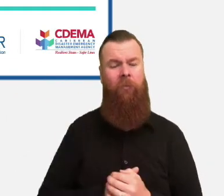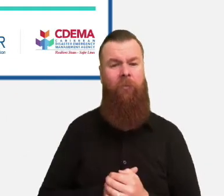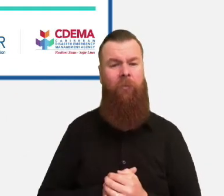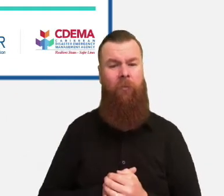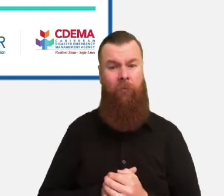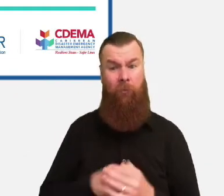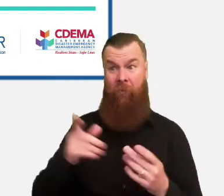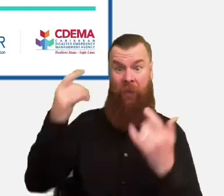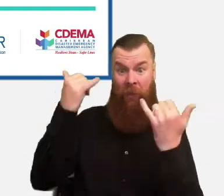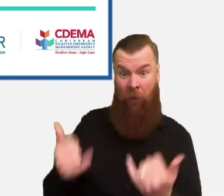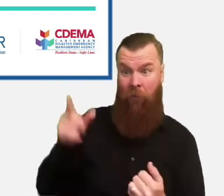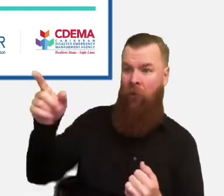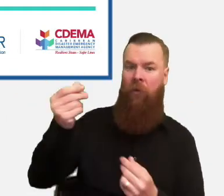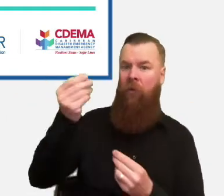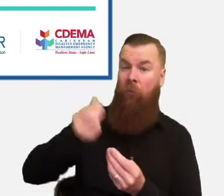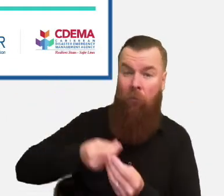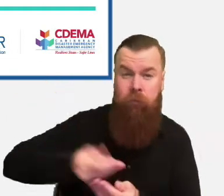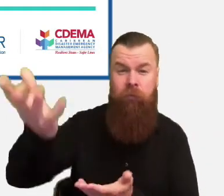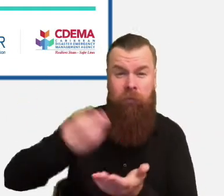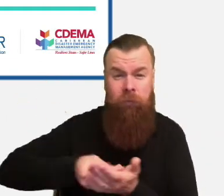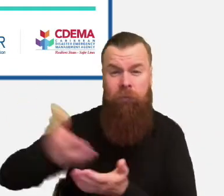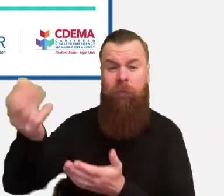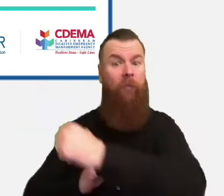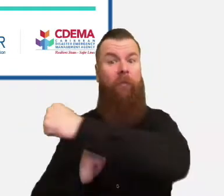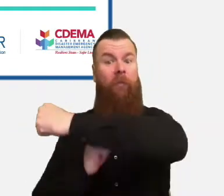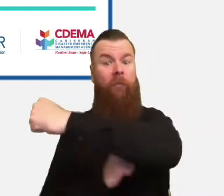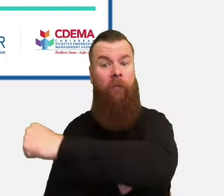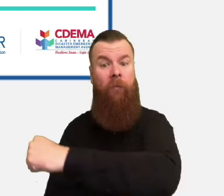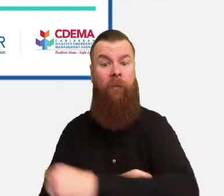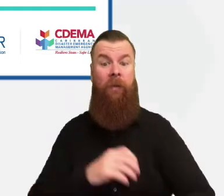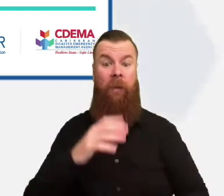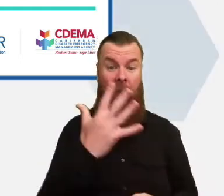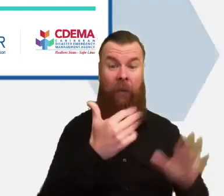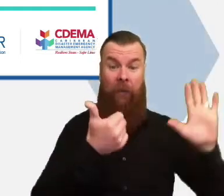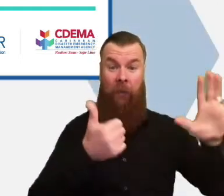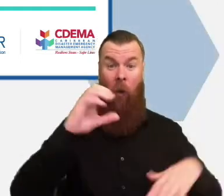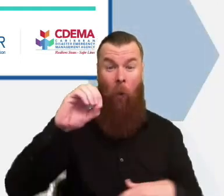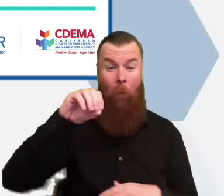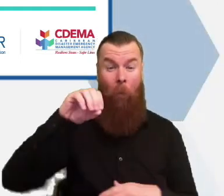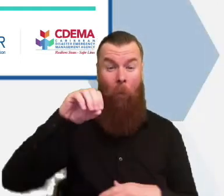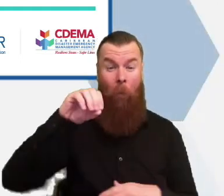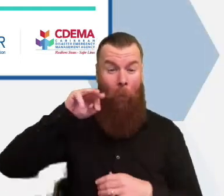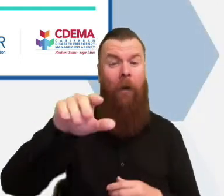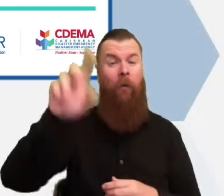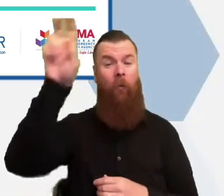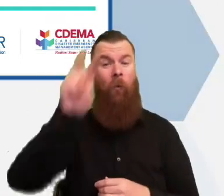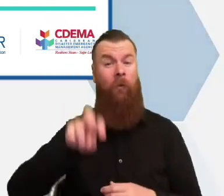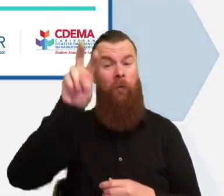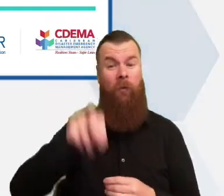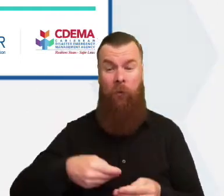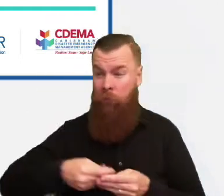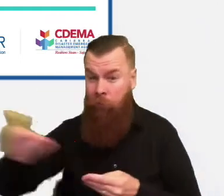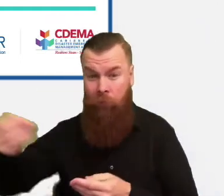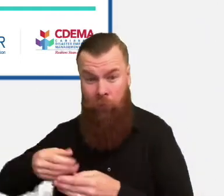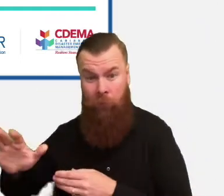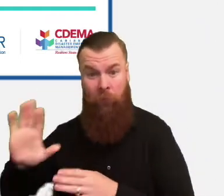was 560 million, yet they can predict that they will save up to 3 times that figure, 1.6